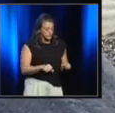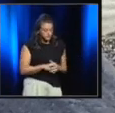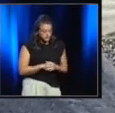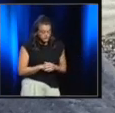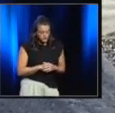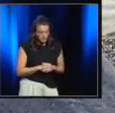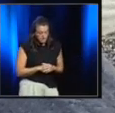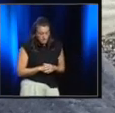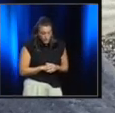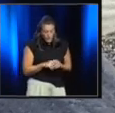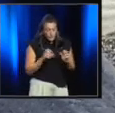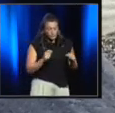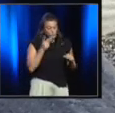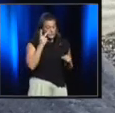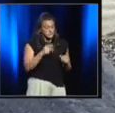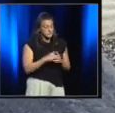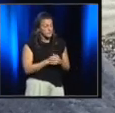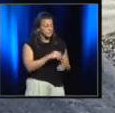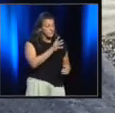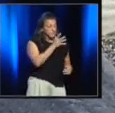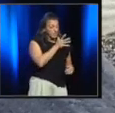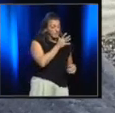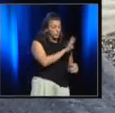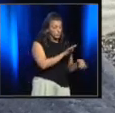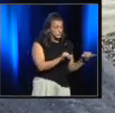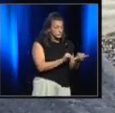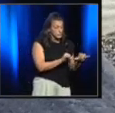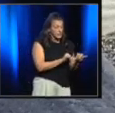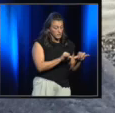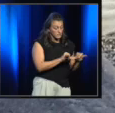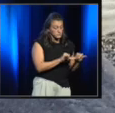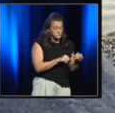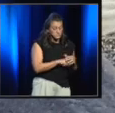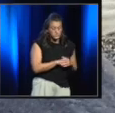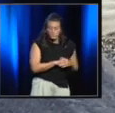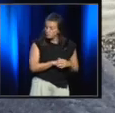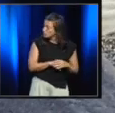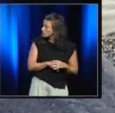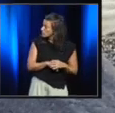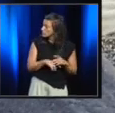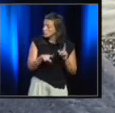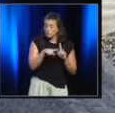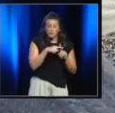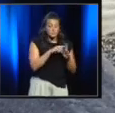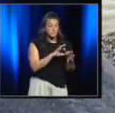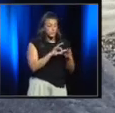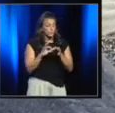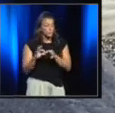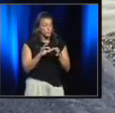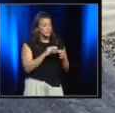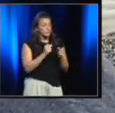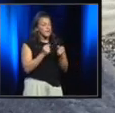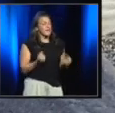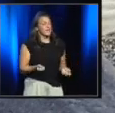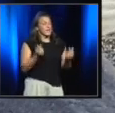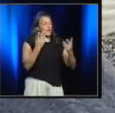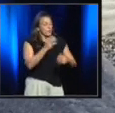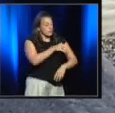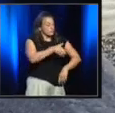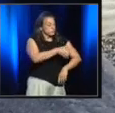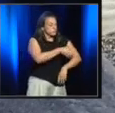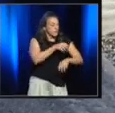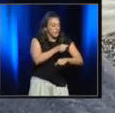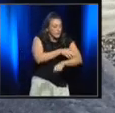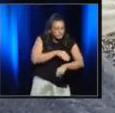see from that that the size of the mum, which is the x-axis, is positively related to the amount of energy they can give across to their pups.